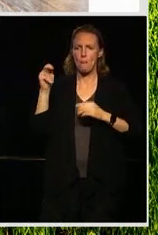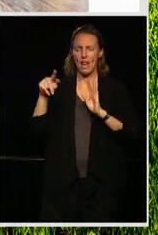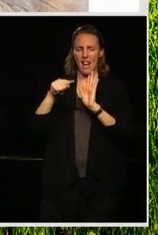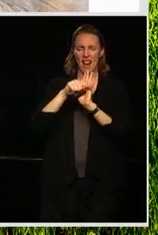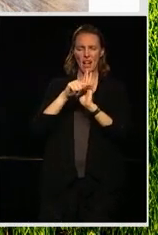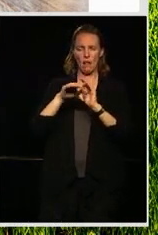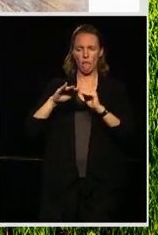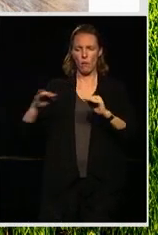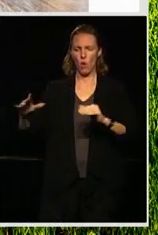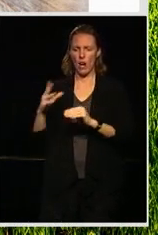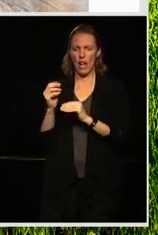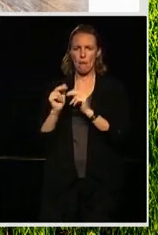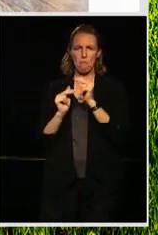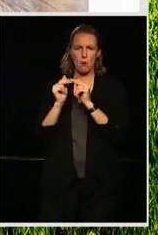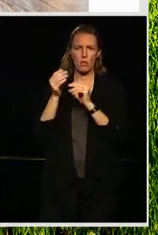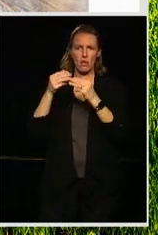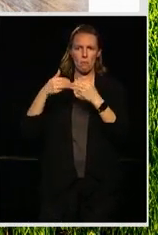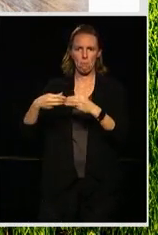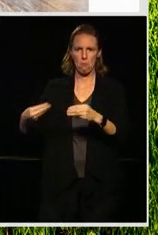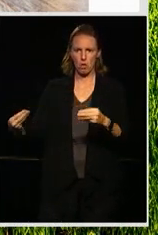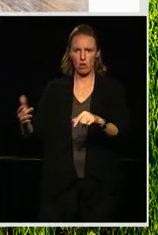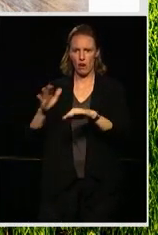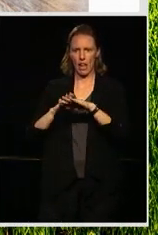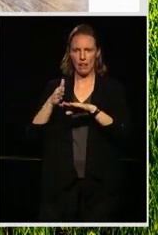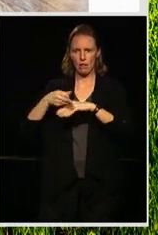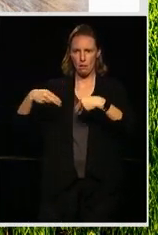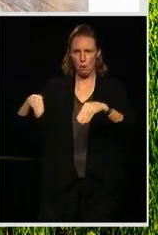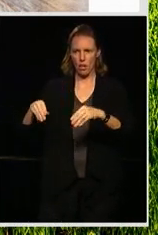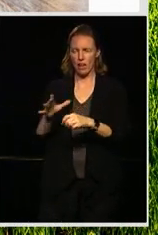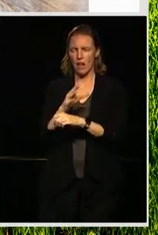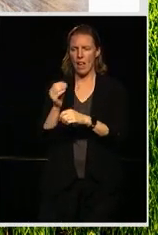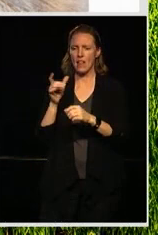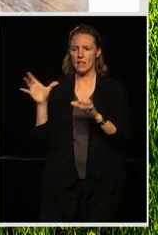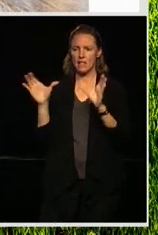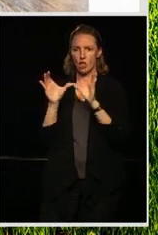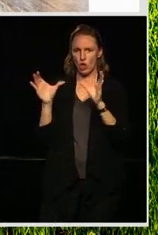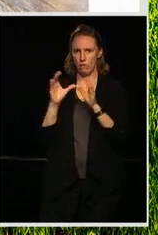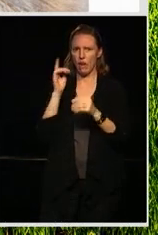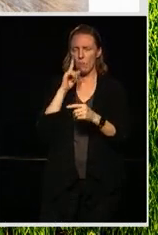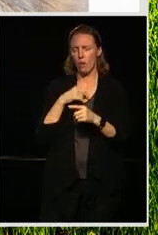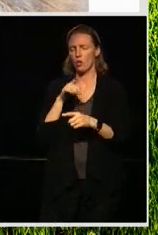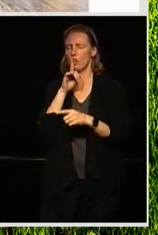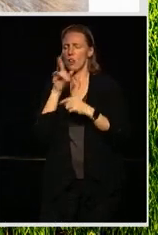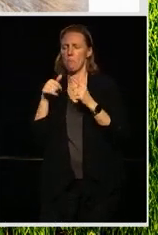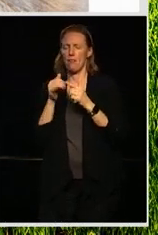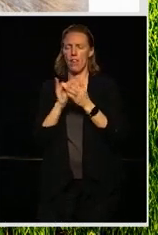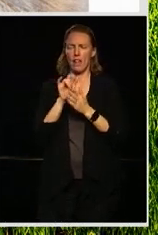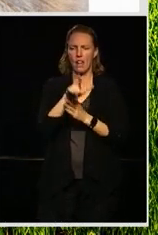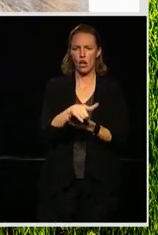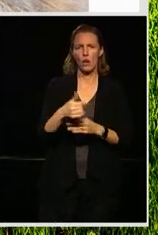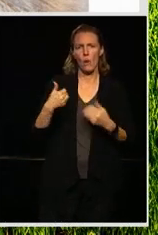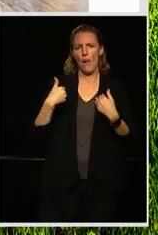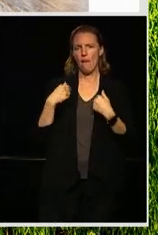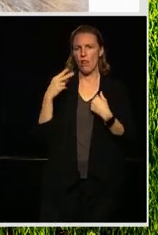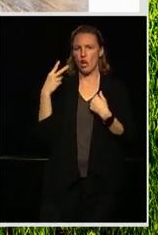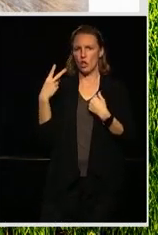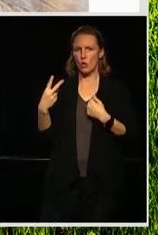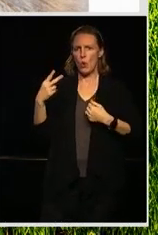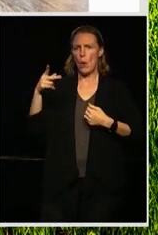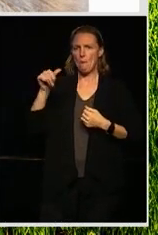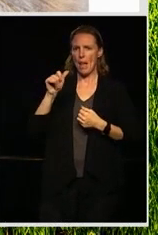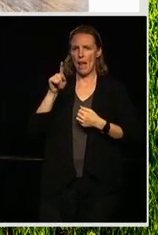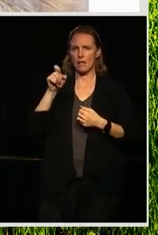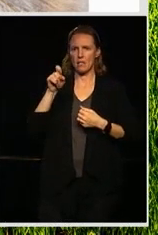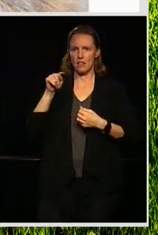on the market, and this is certified, and we'll get into that later. We have 2 patents across multiple